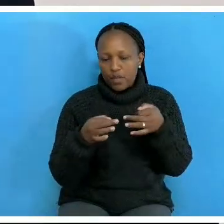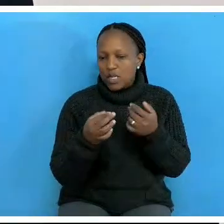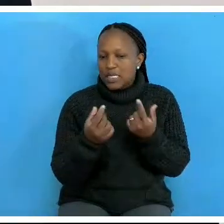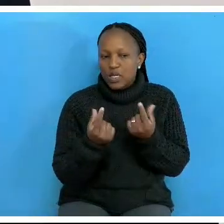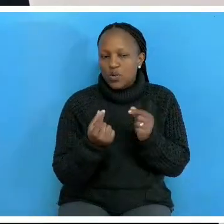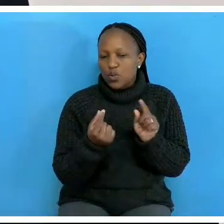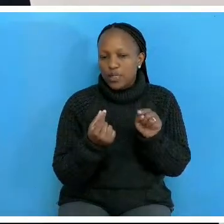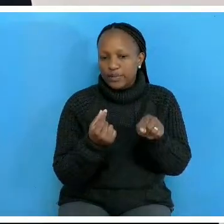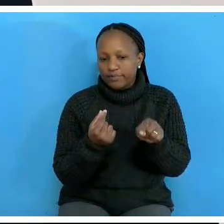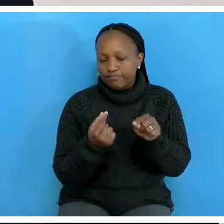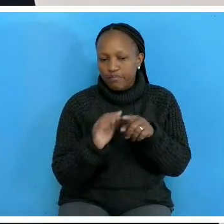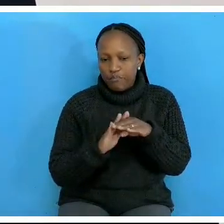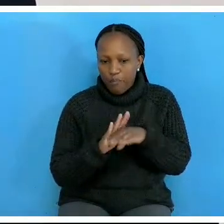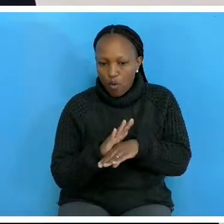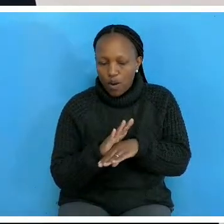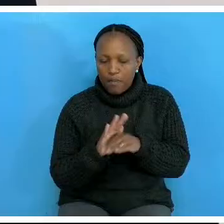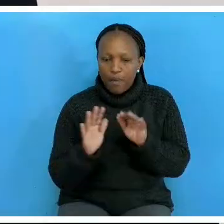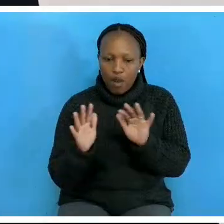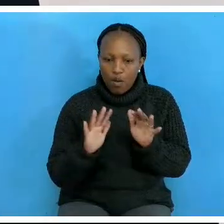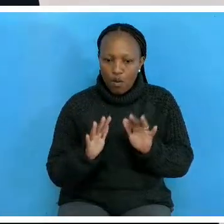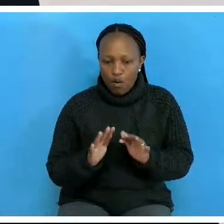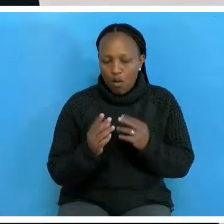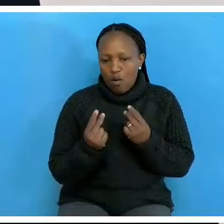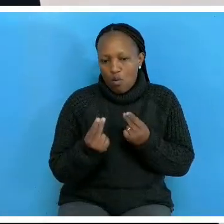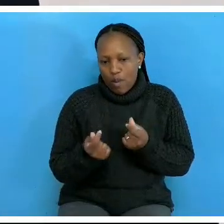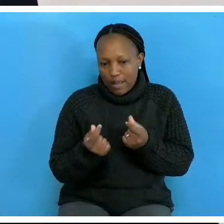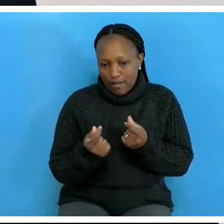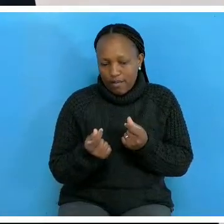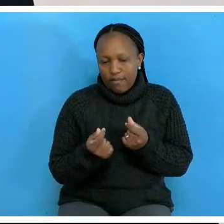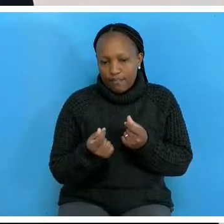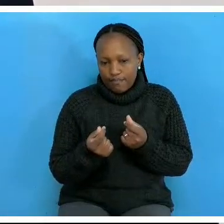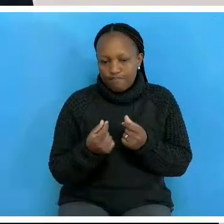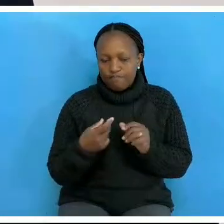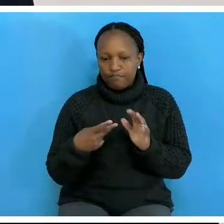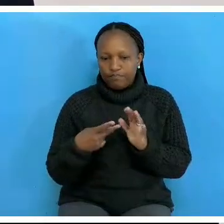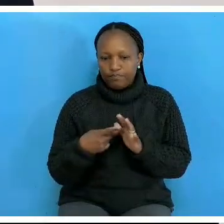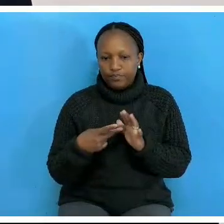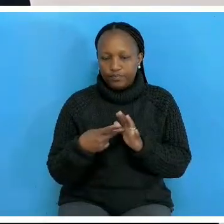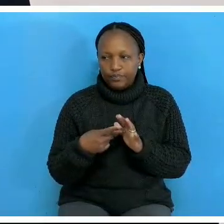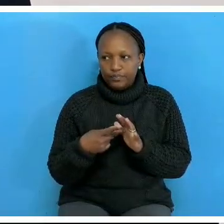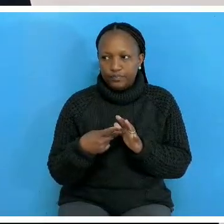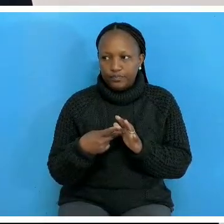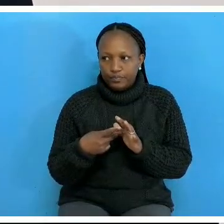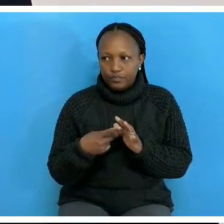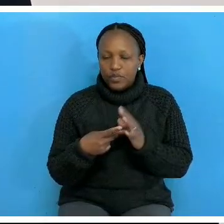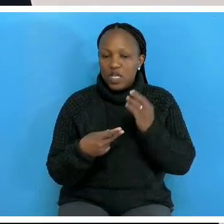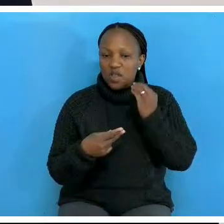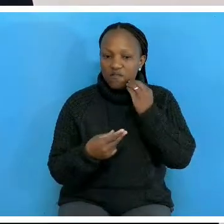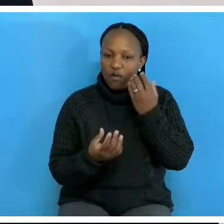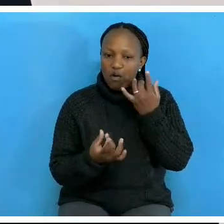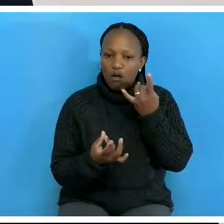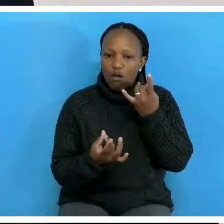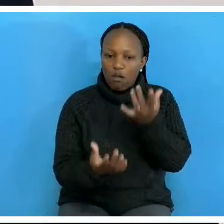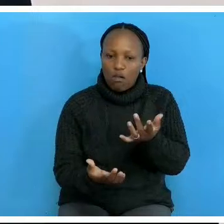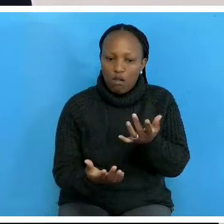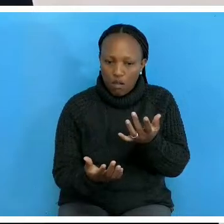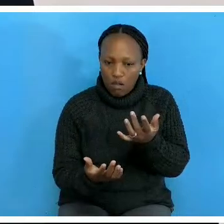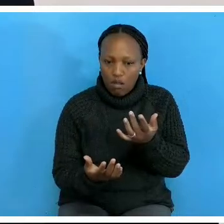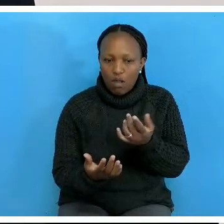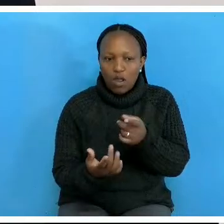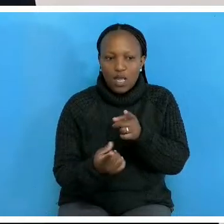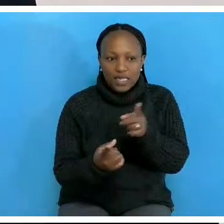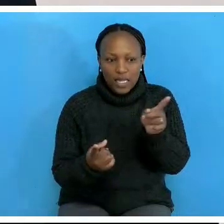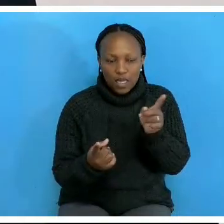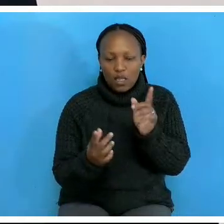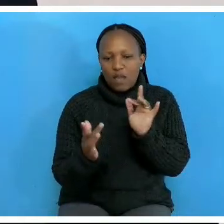what the various programs look like quickly, and then also impart information on how they can contact